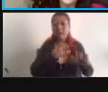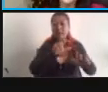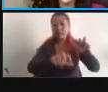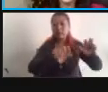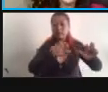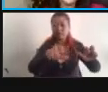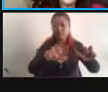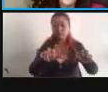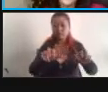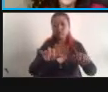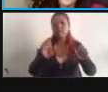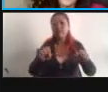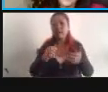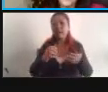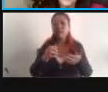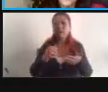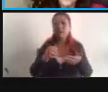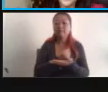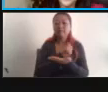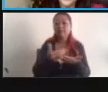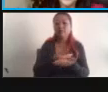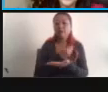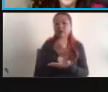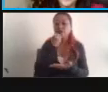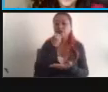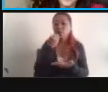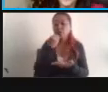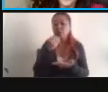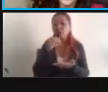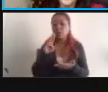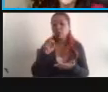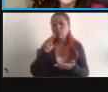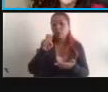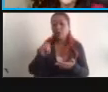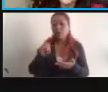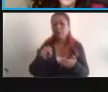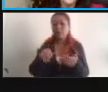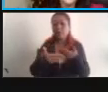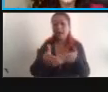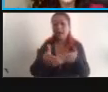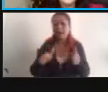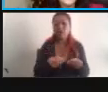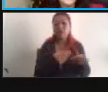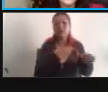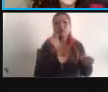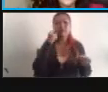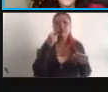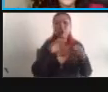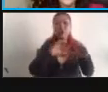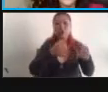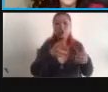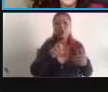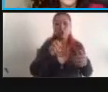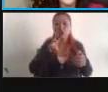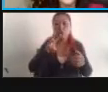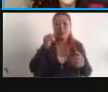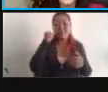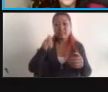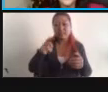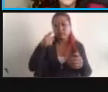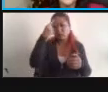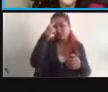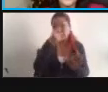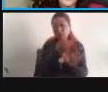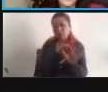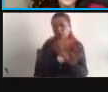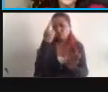give things like fresh food and bonus packages to the crew from a psychological benefit. If we ever needed to, in the event of a medical emergency,